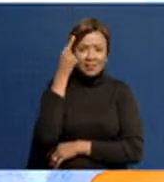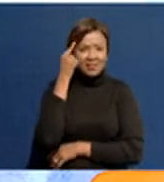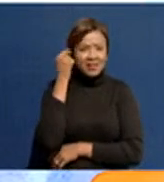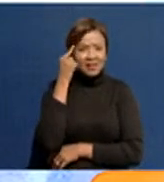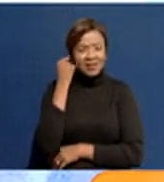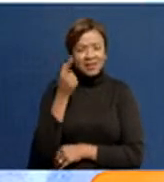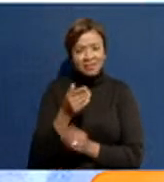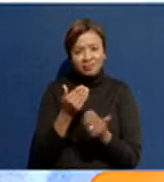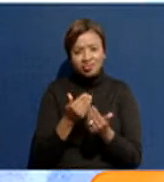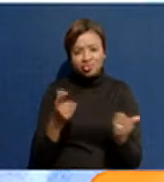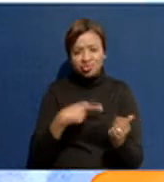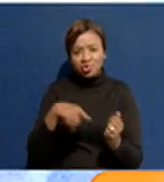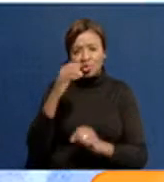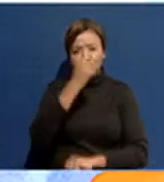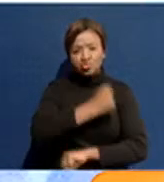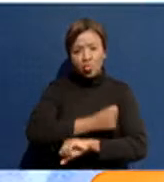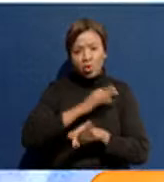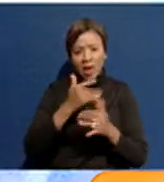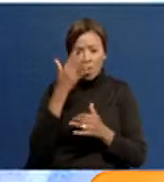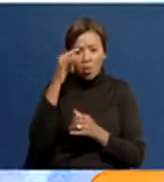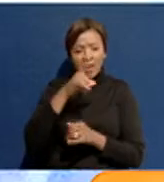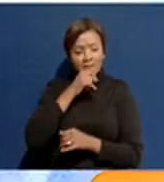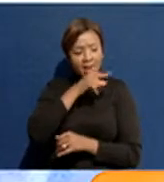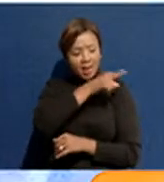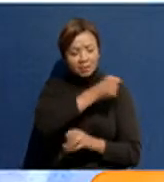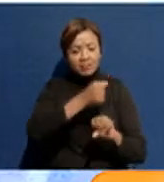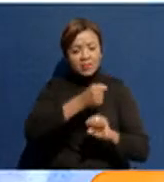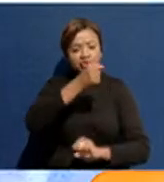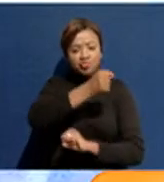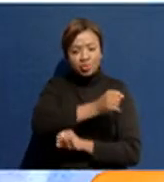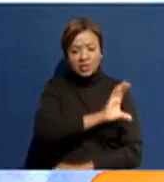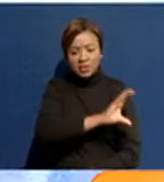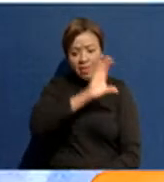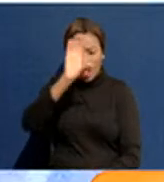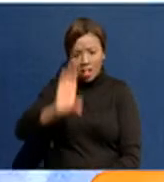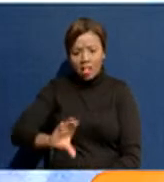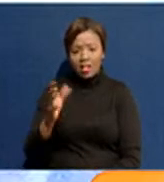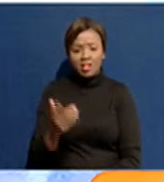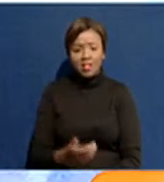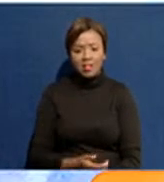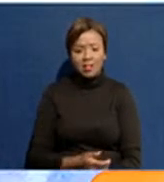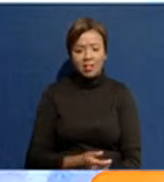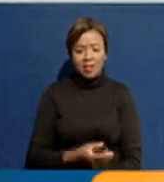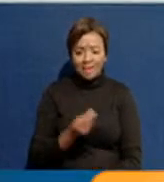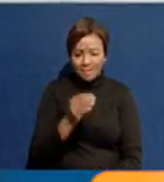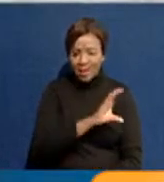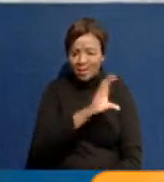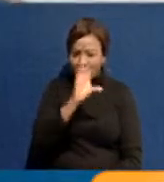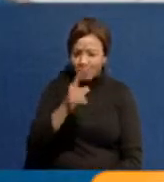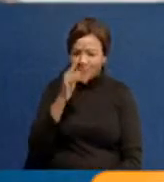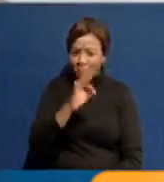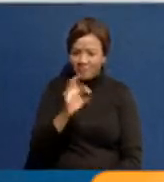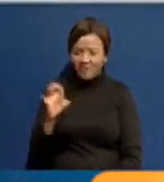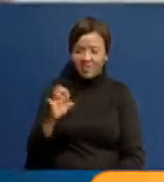who had been benefiting from full scholarship courtesy of Pastor Ezekiel Odero.